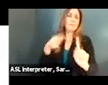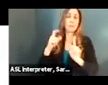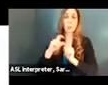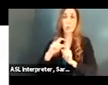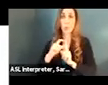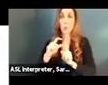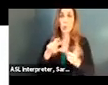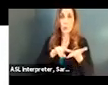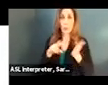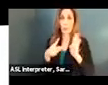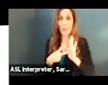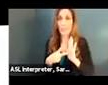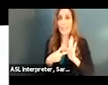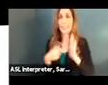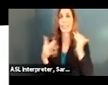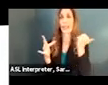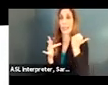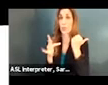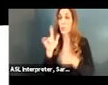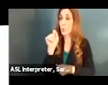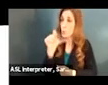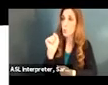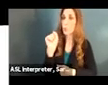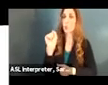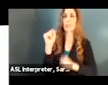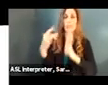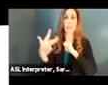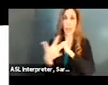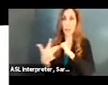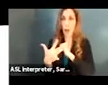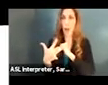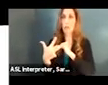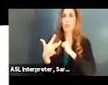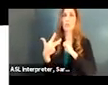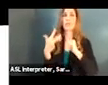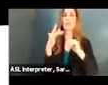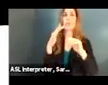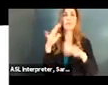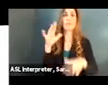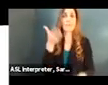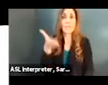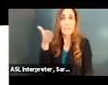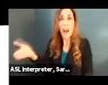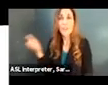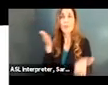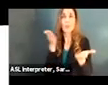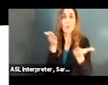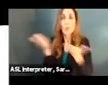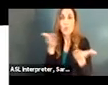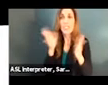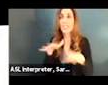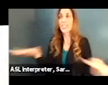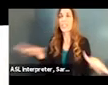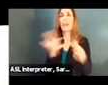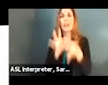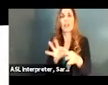means tools and technology and devices and services for anybody